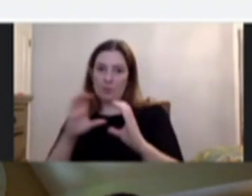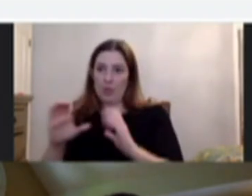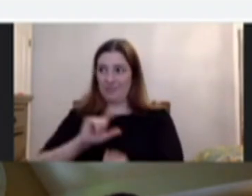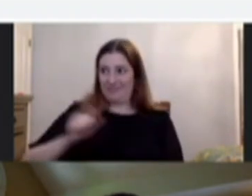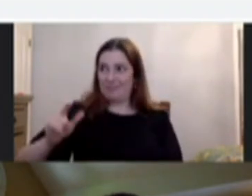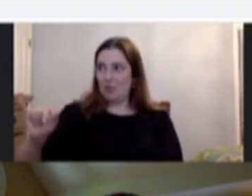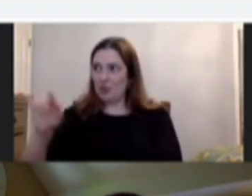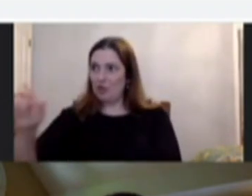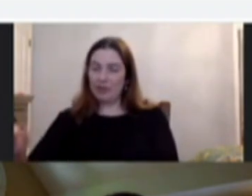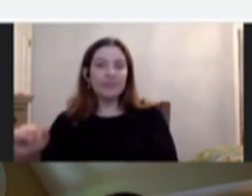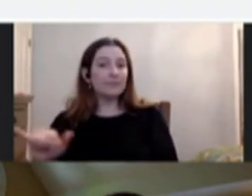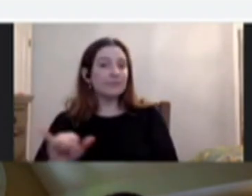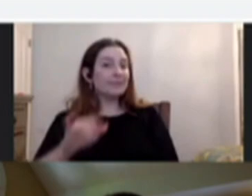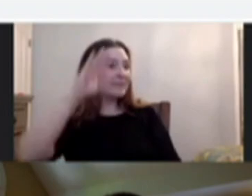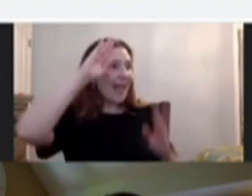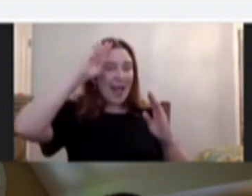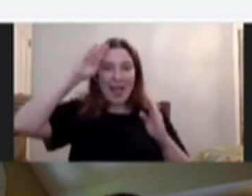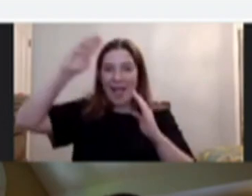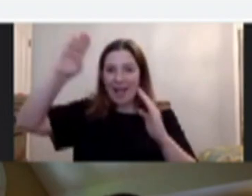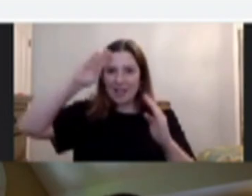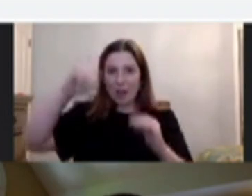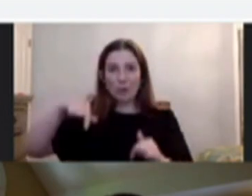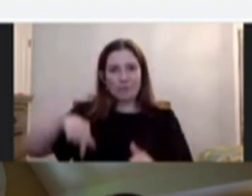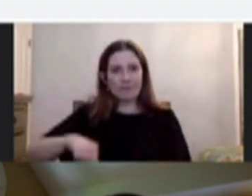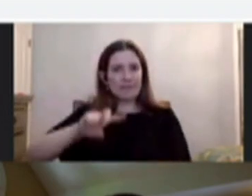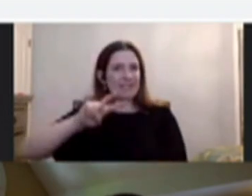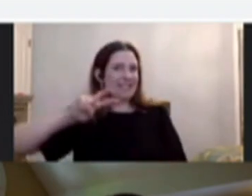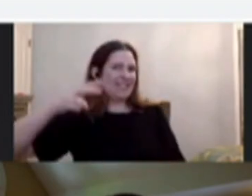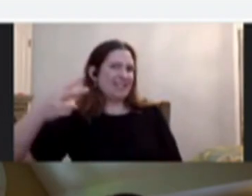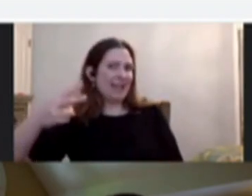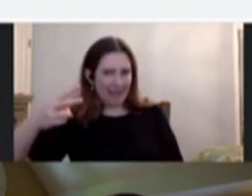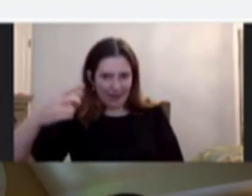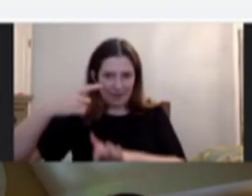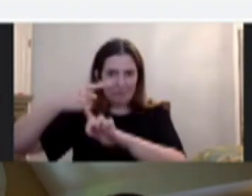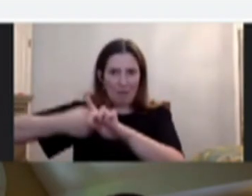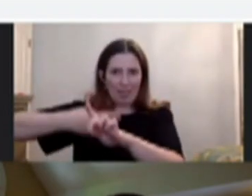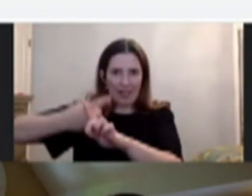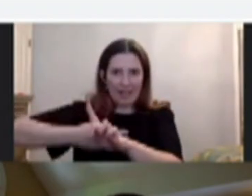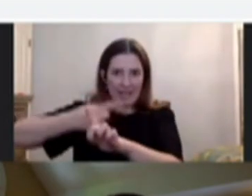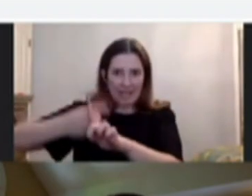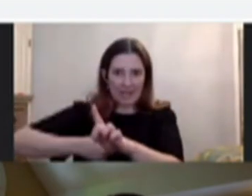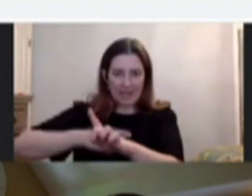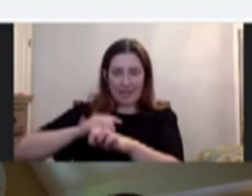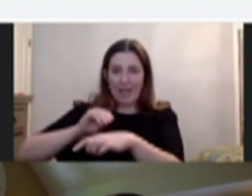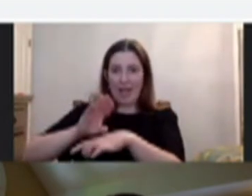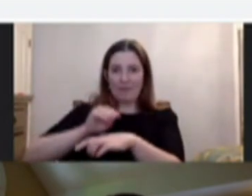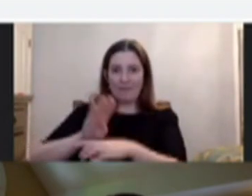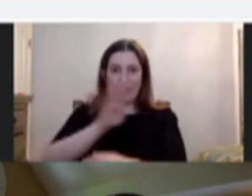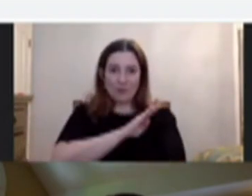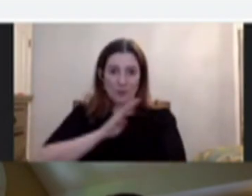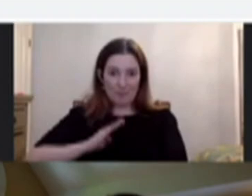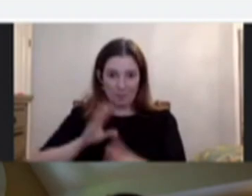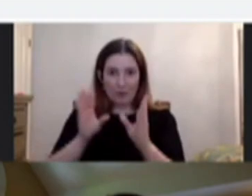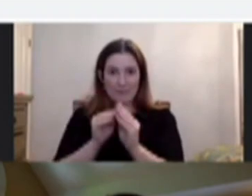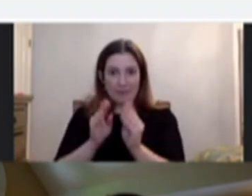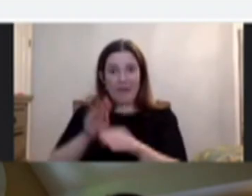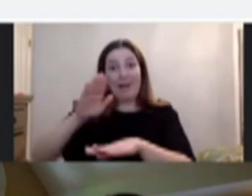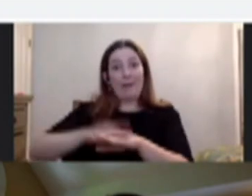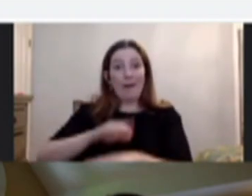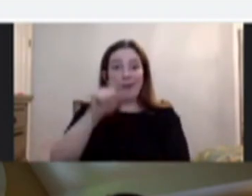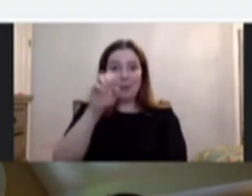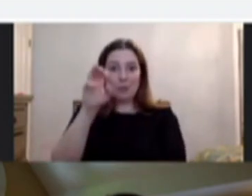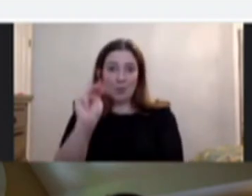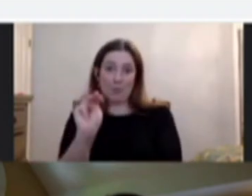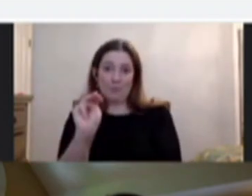Hello, and this is our second monthly advisory board meeting via Zoom. And I'm